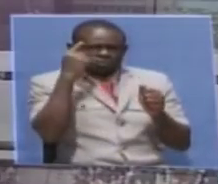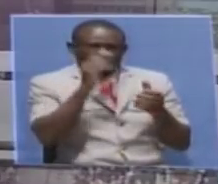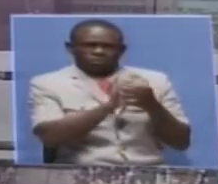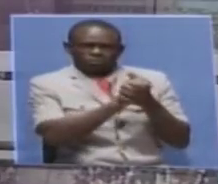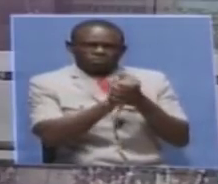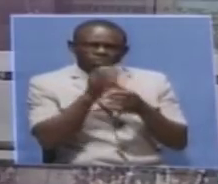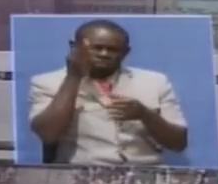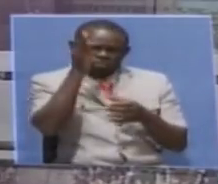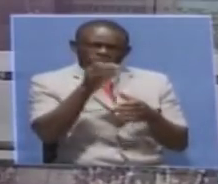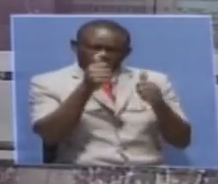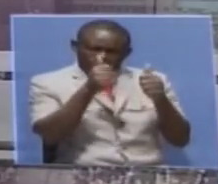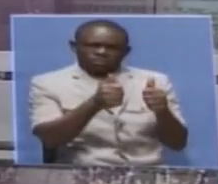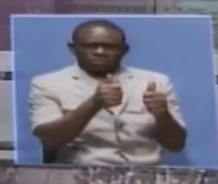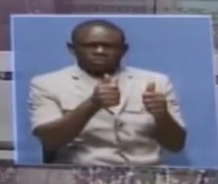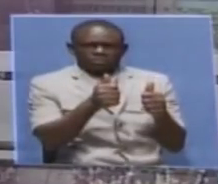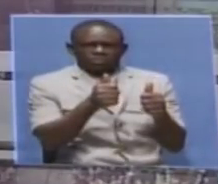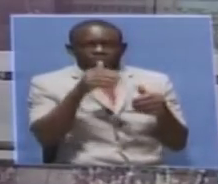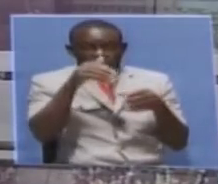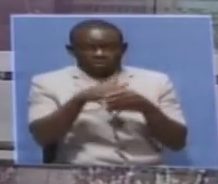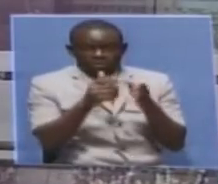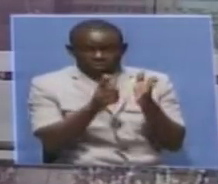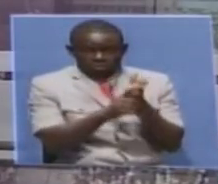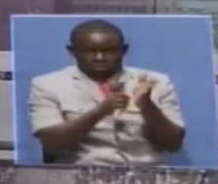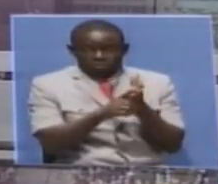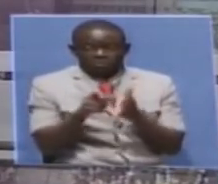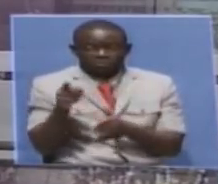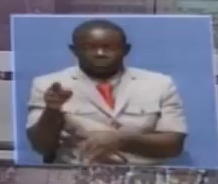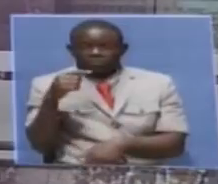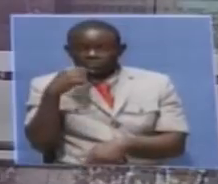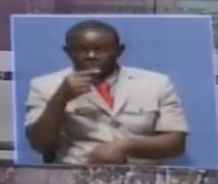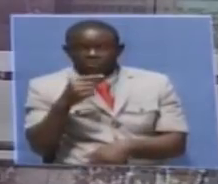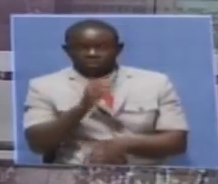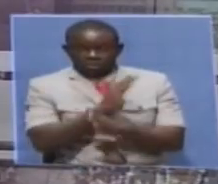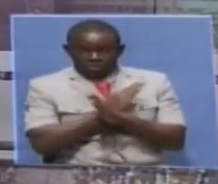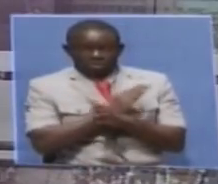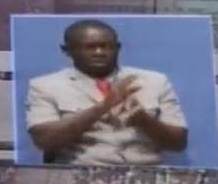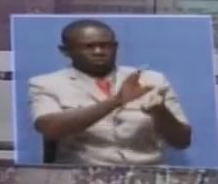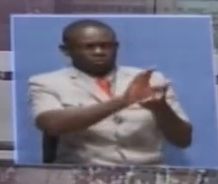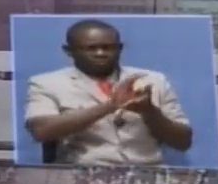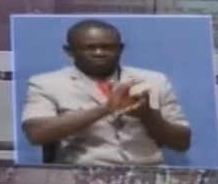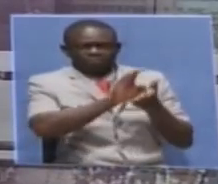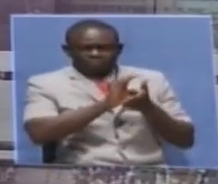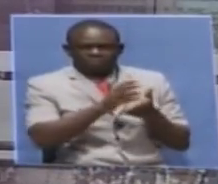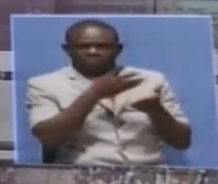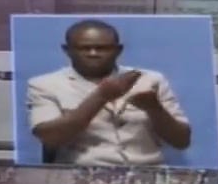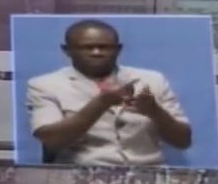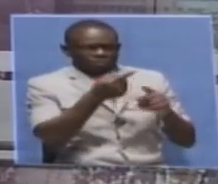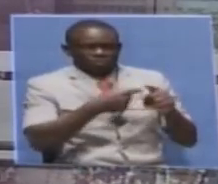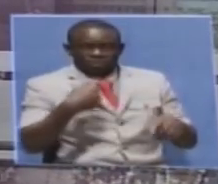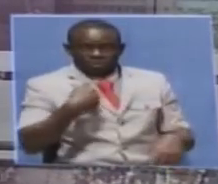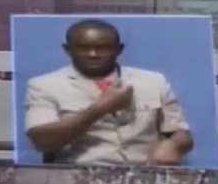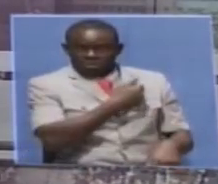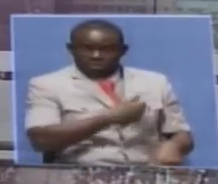News in Lusaka that an opportunity exists to renegotiate the China debt, and the government must strongly consider this